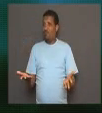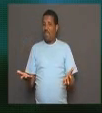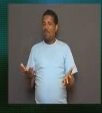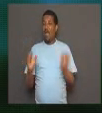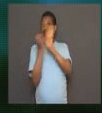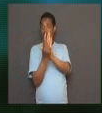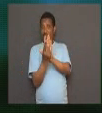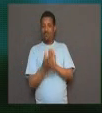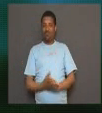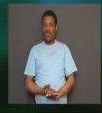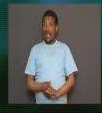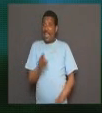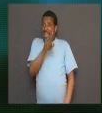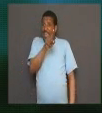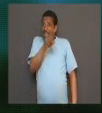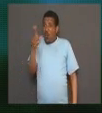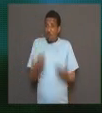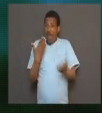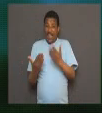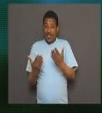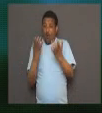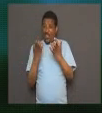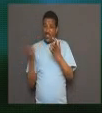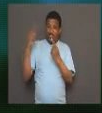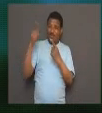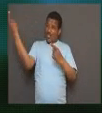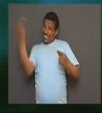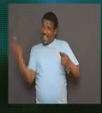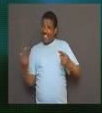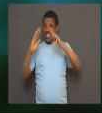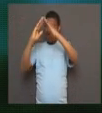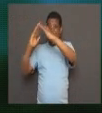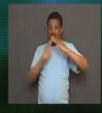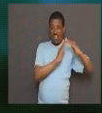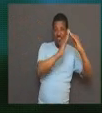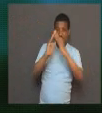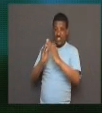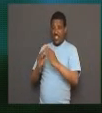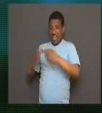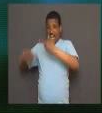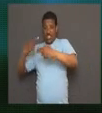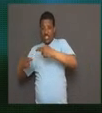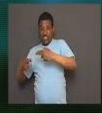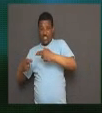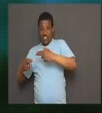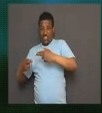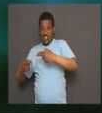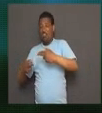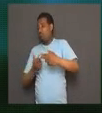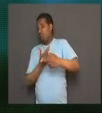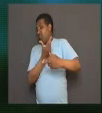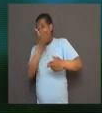For example, you might want to sketch a village in relation to